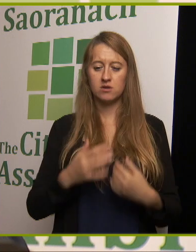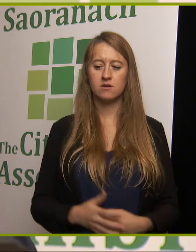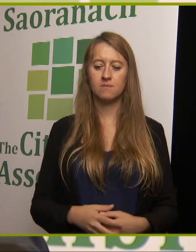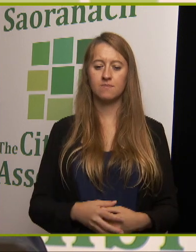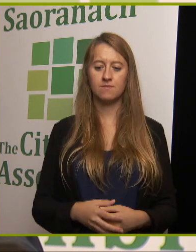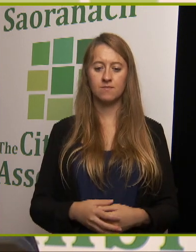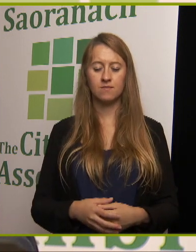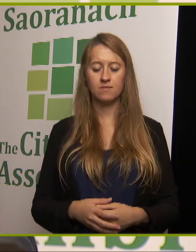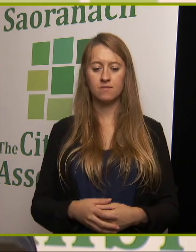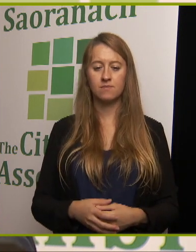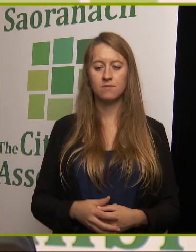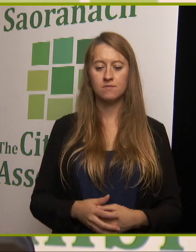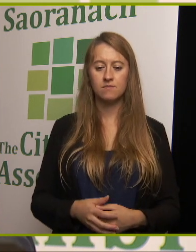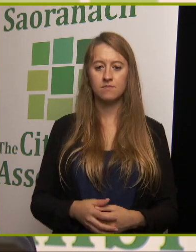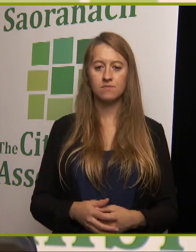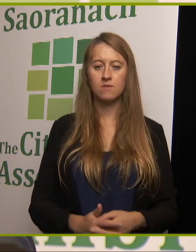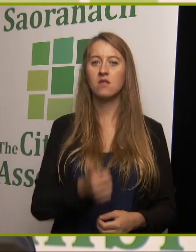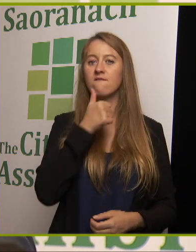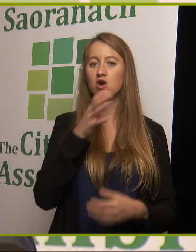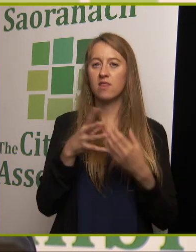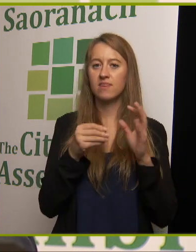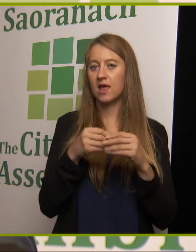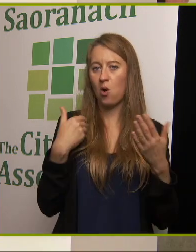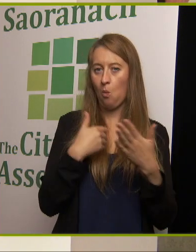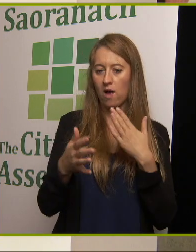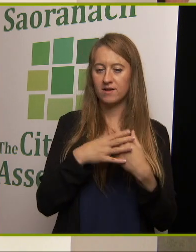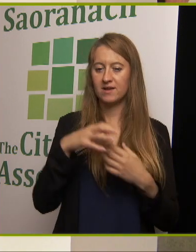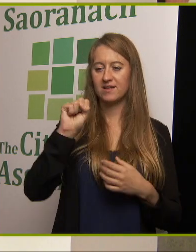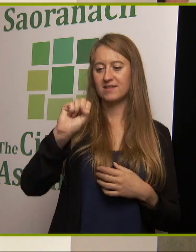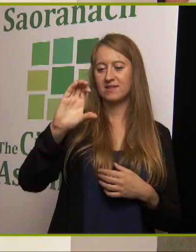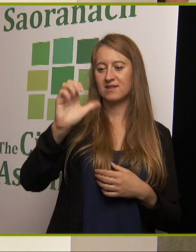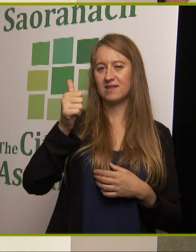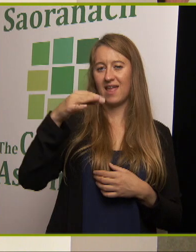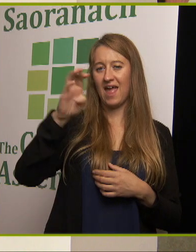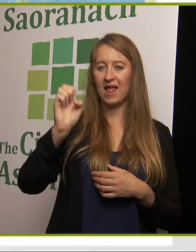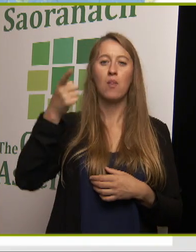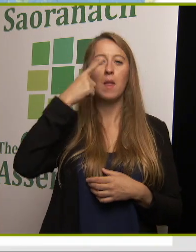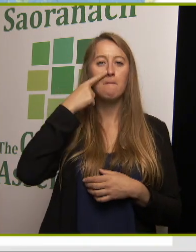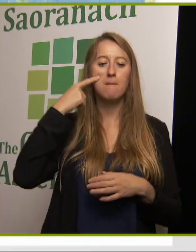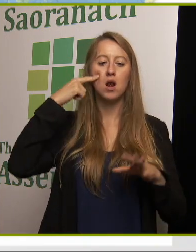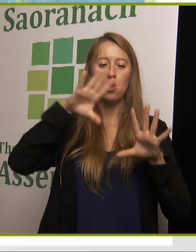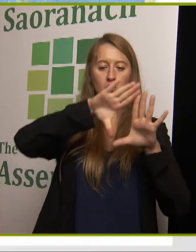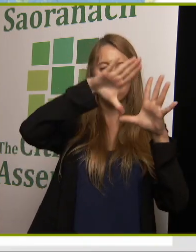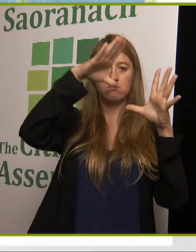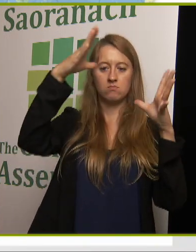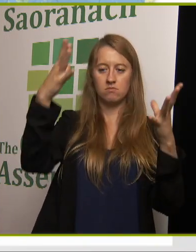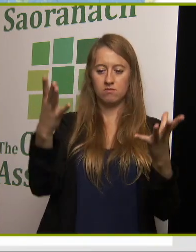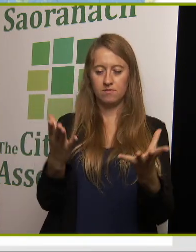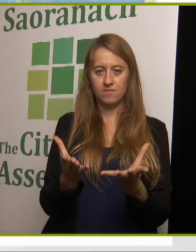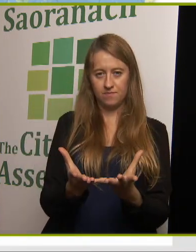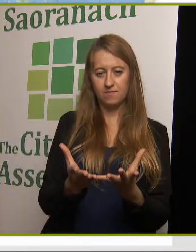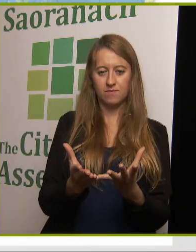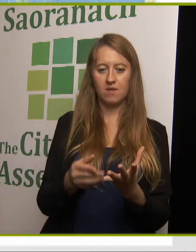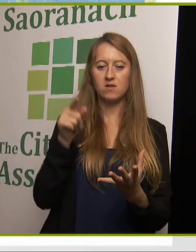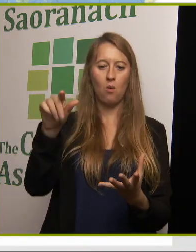the first thing is scale, okay? So it's the blue planet. So that's the Pacific. There's no land. So, and